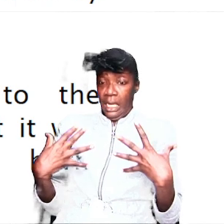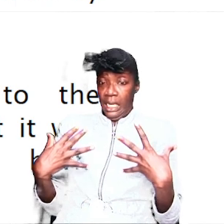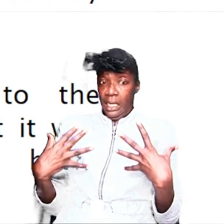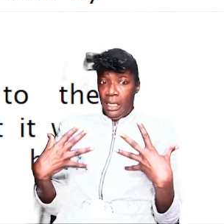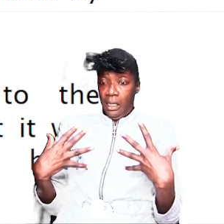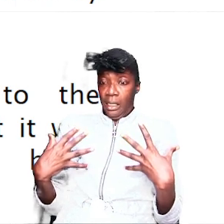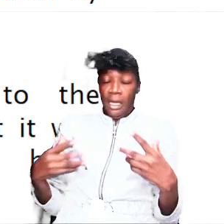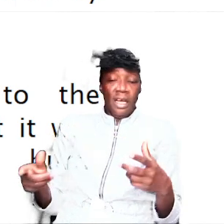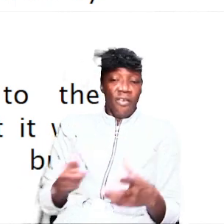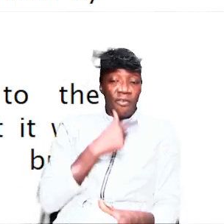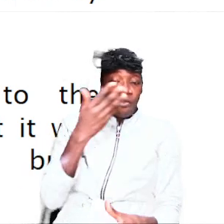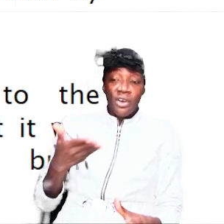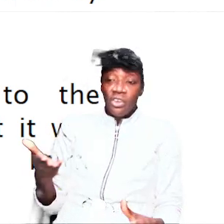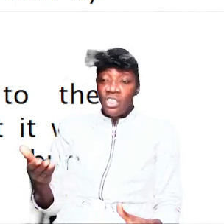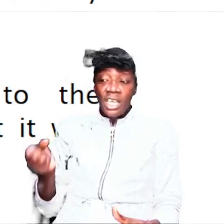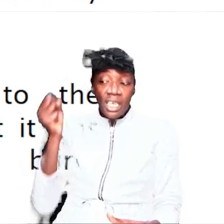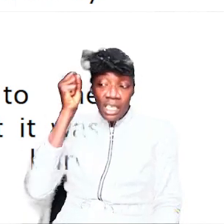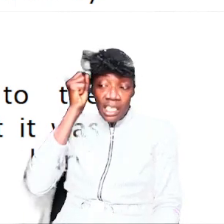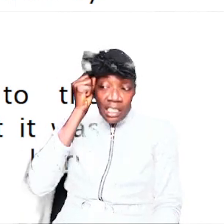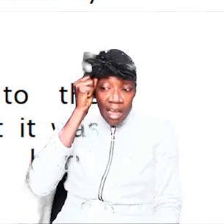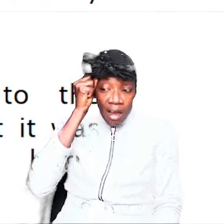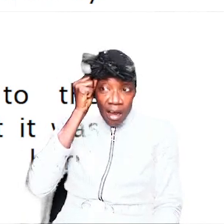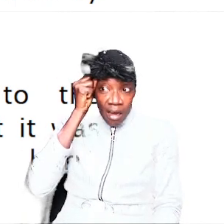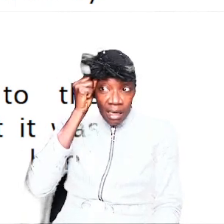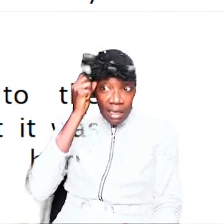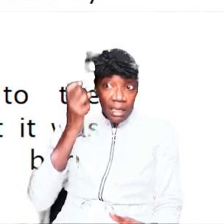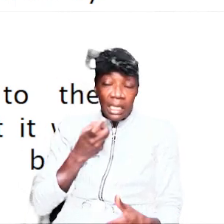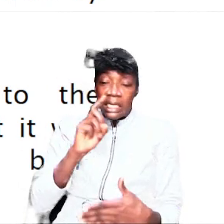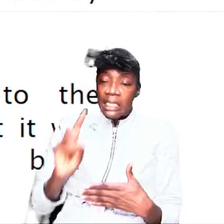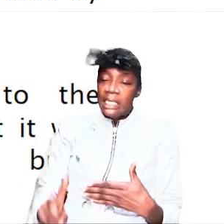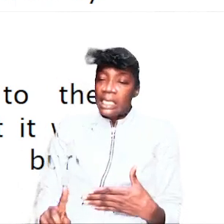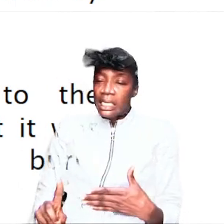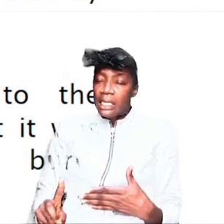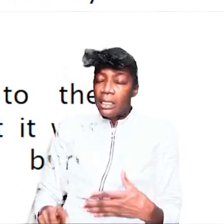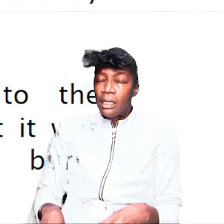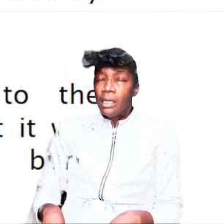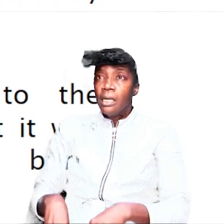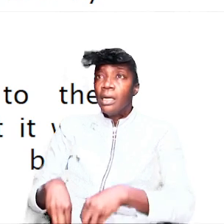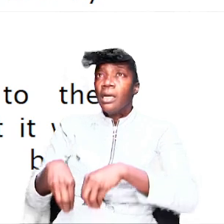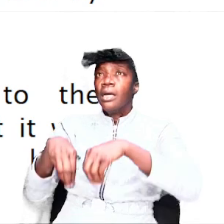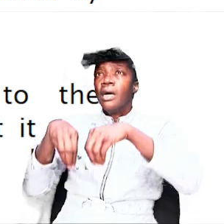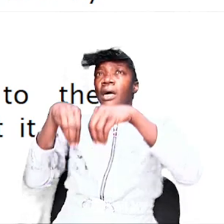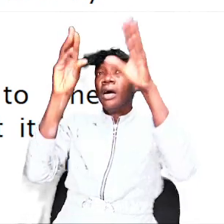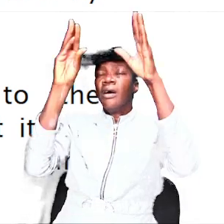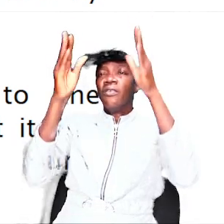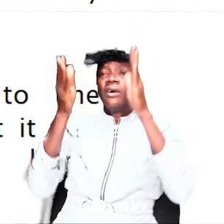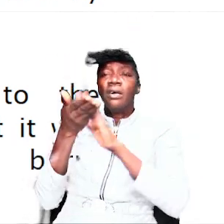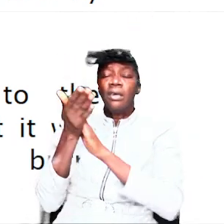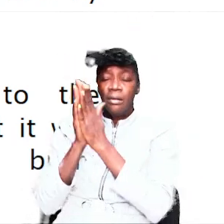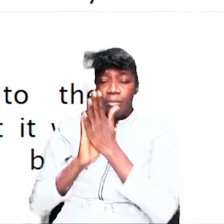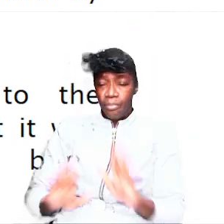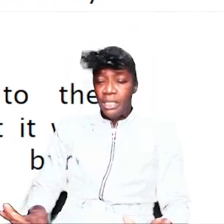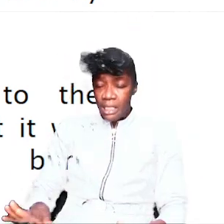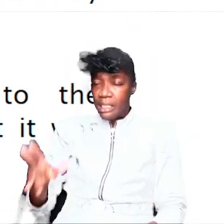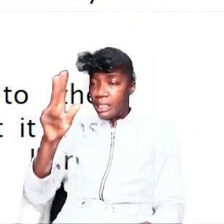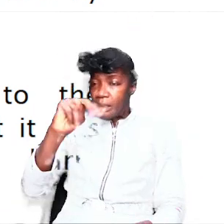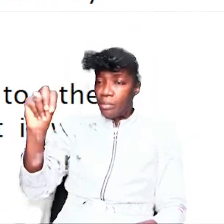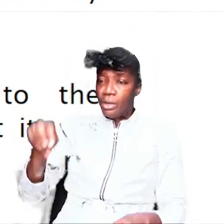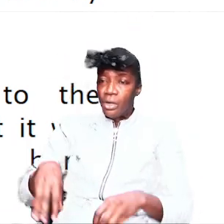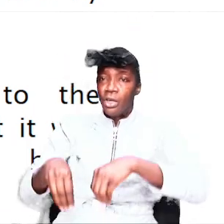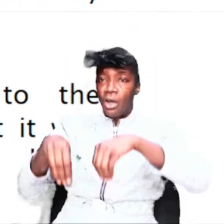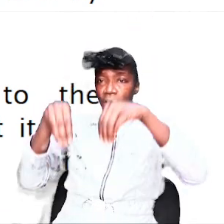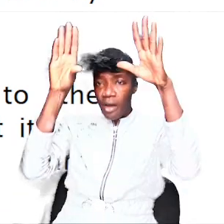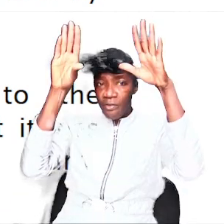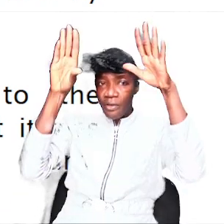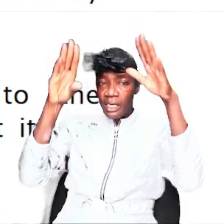So the first thing Saul did was to offer the peace and the burnt offering. 1